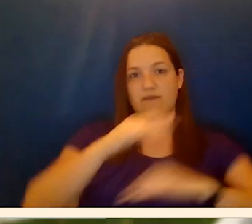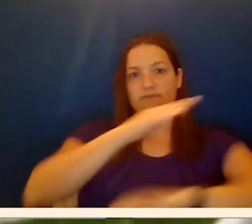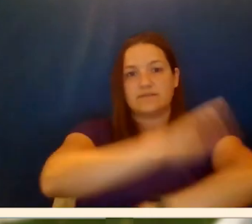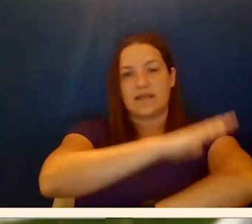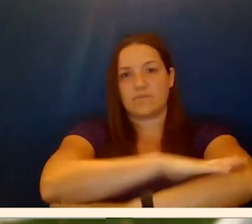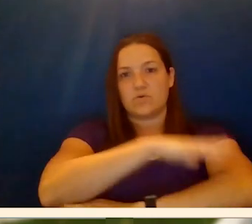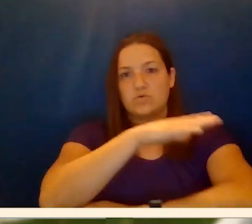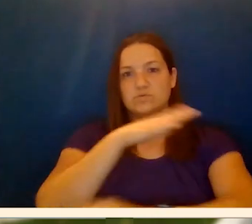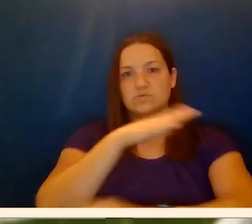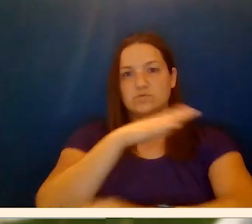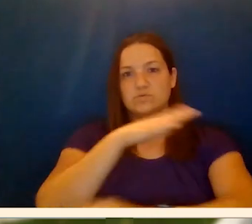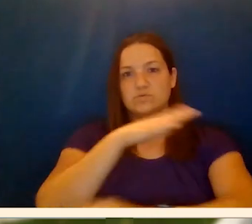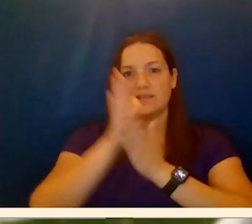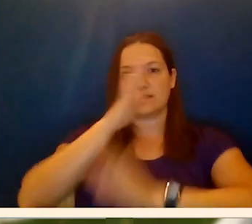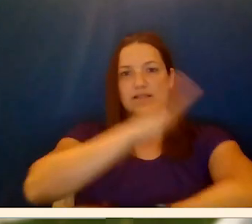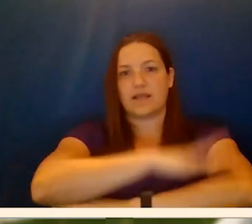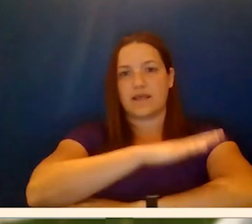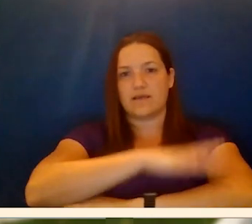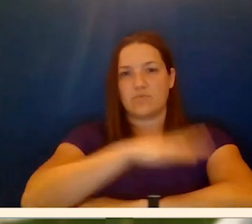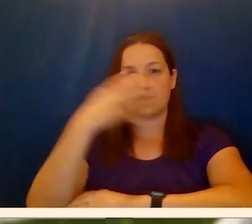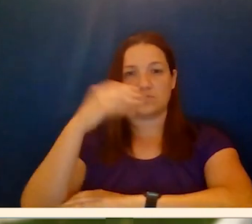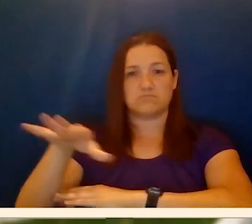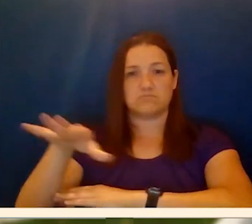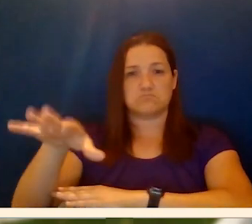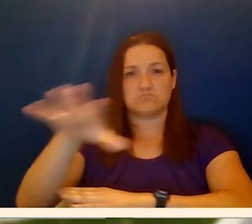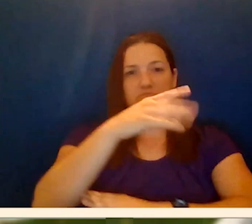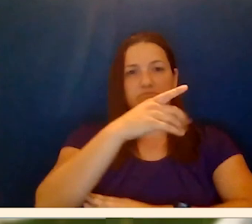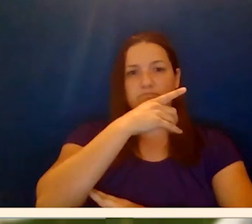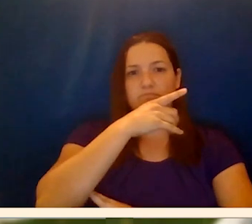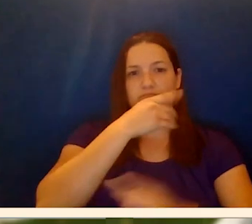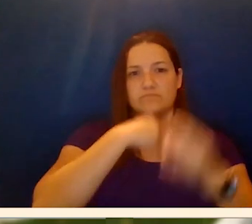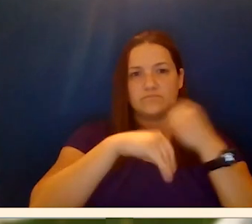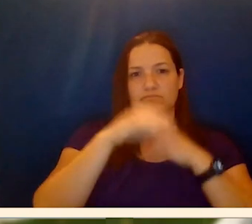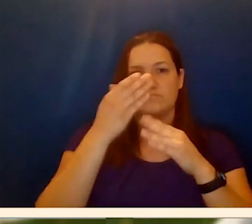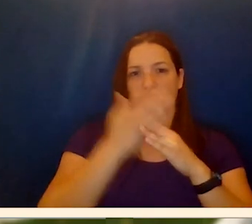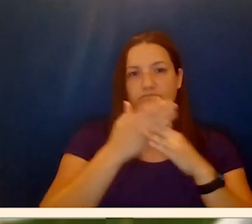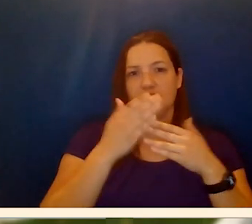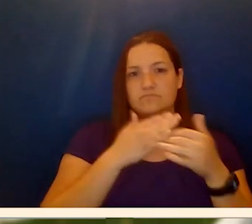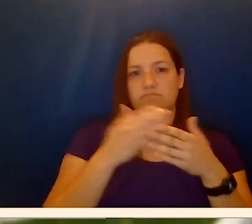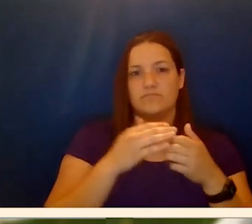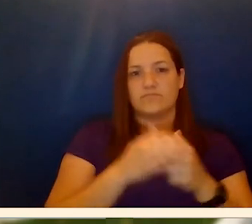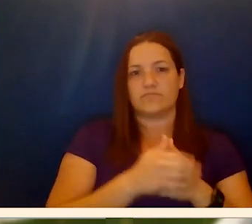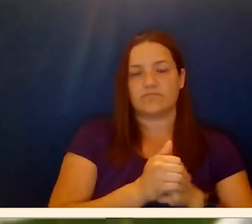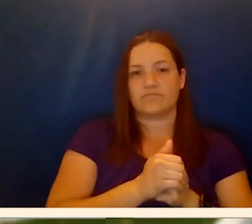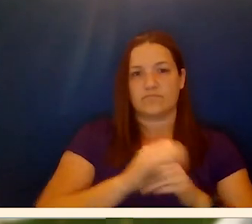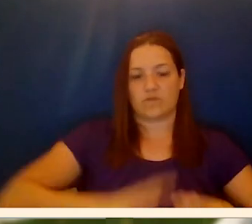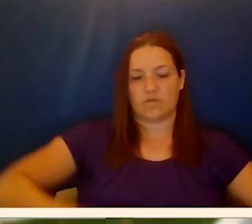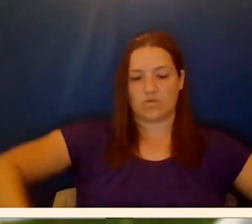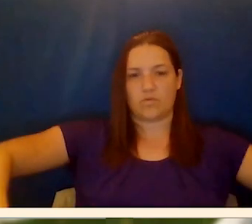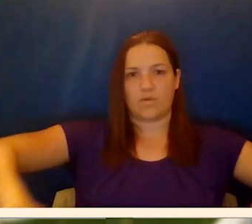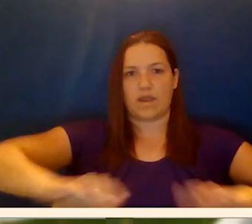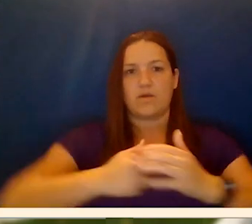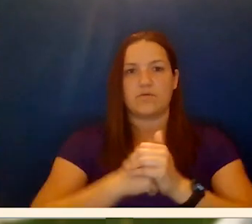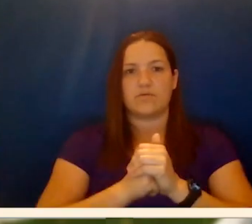folks to enjoy their lunch or meal breaks, and they're round tables, but they have high